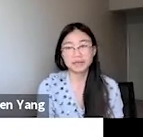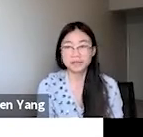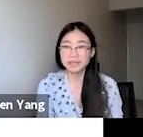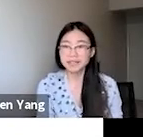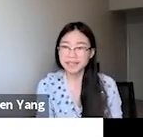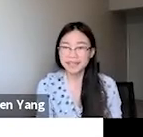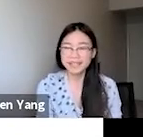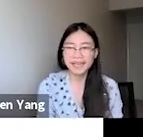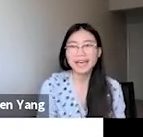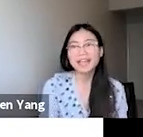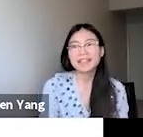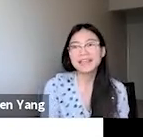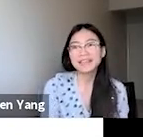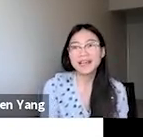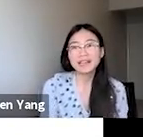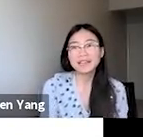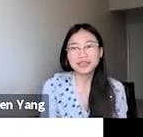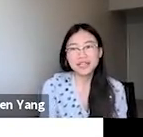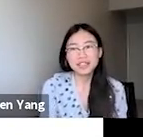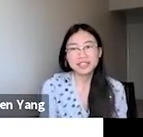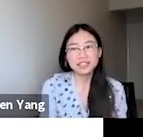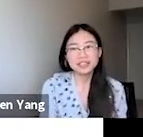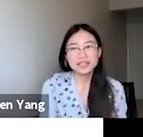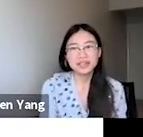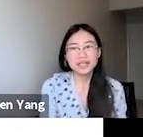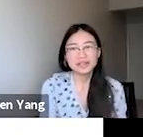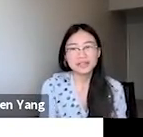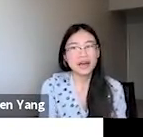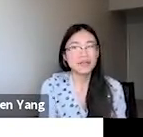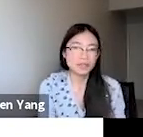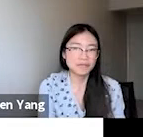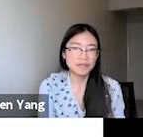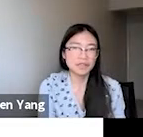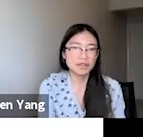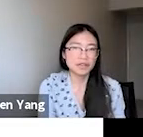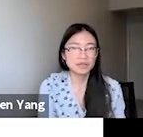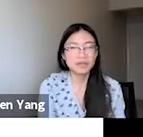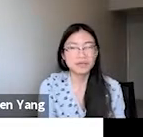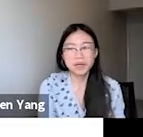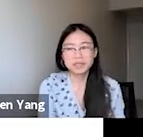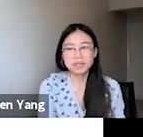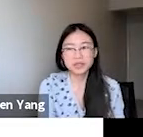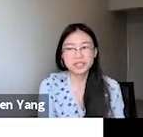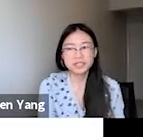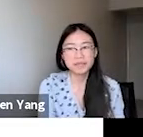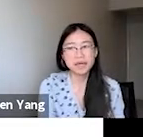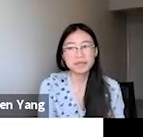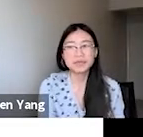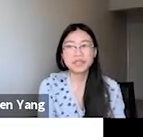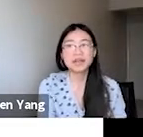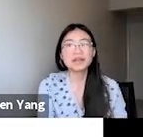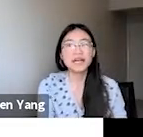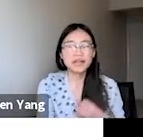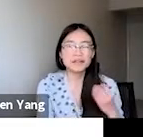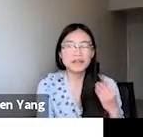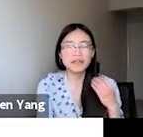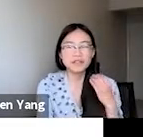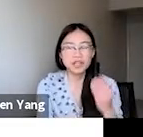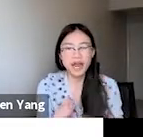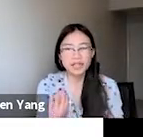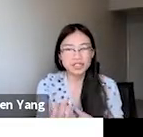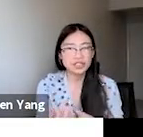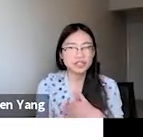see how it feels like. Then the strategies that you can tell from the videos from the mom is using, a lot